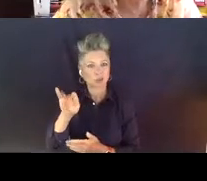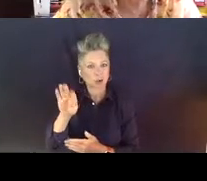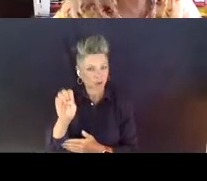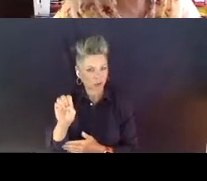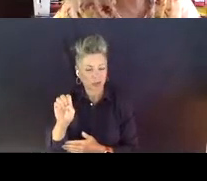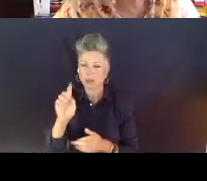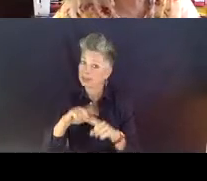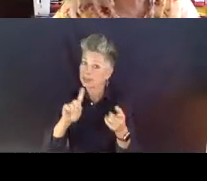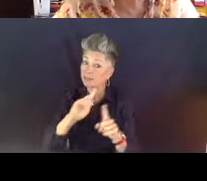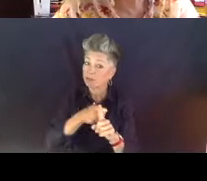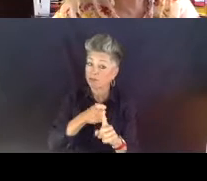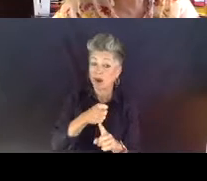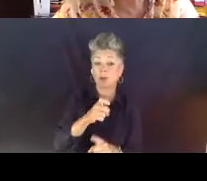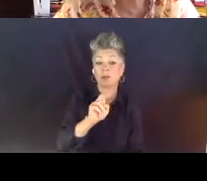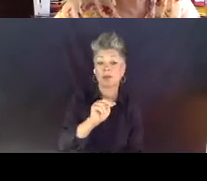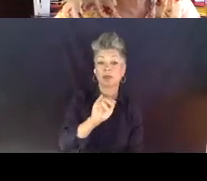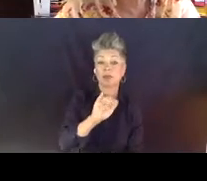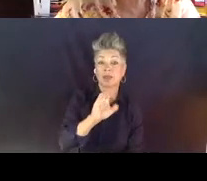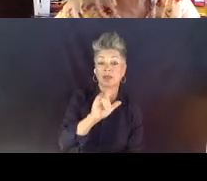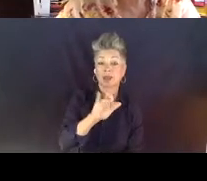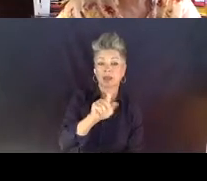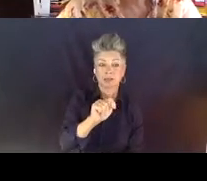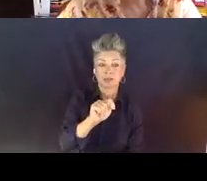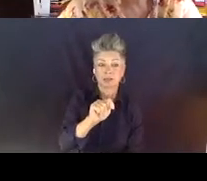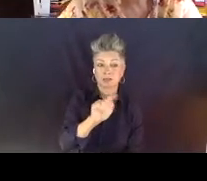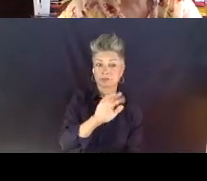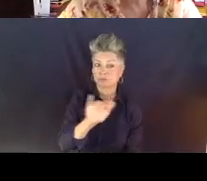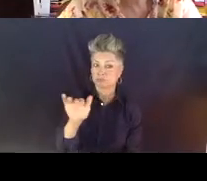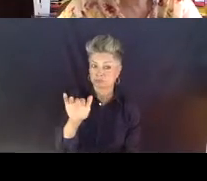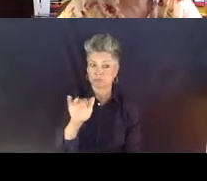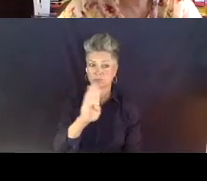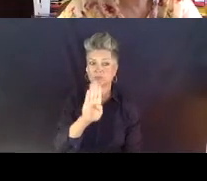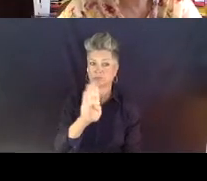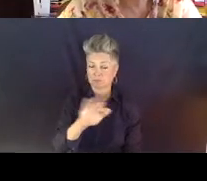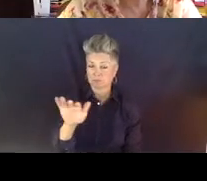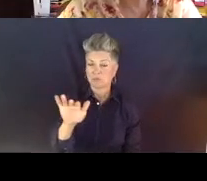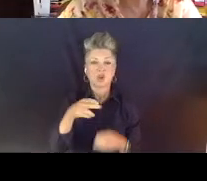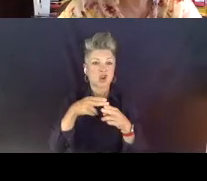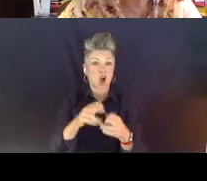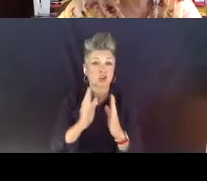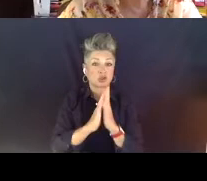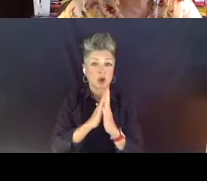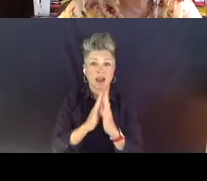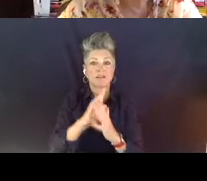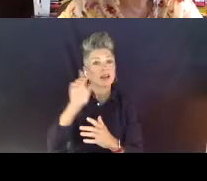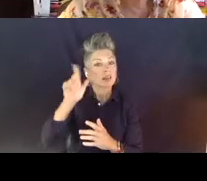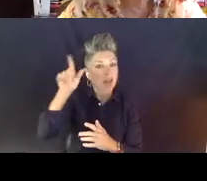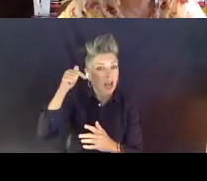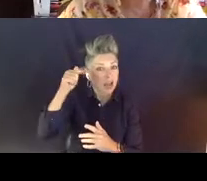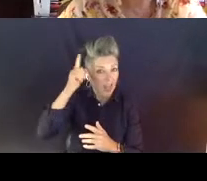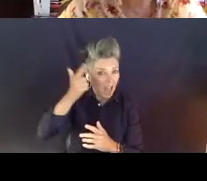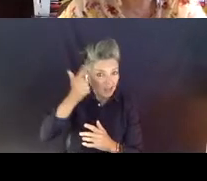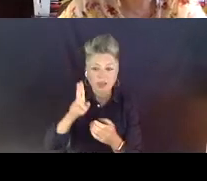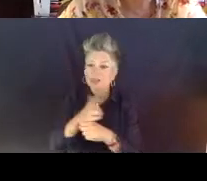Nicholas bluntly calls a traffic logic, they used the goal of unrestricted movement